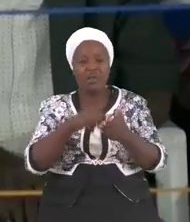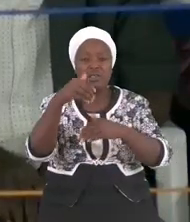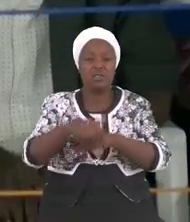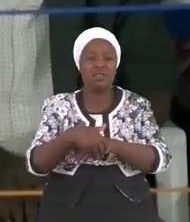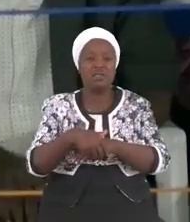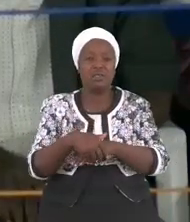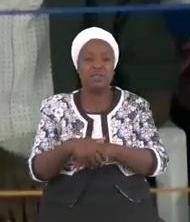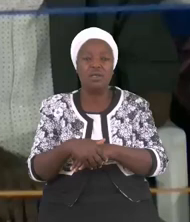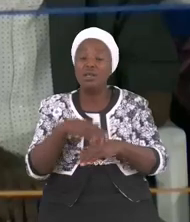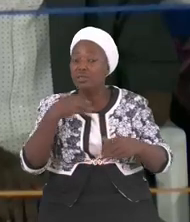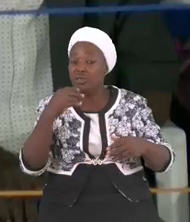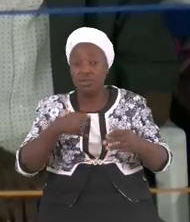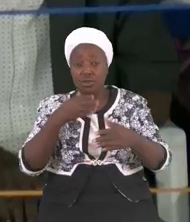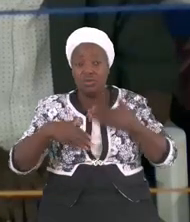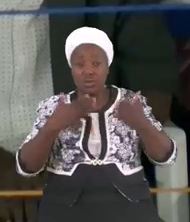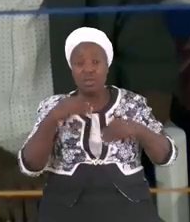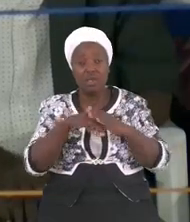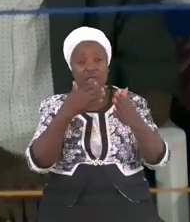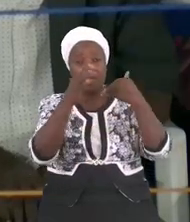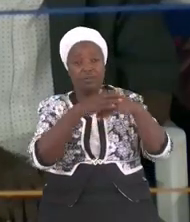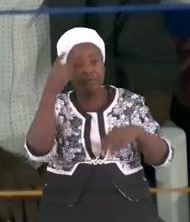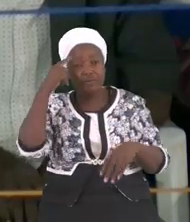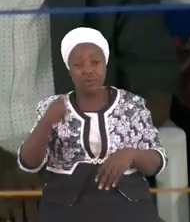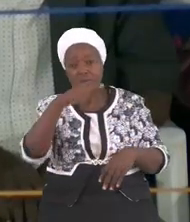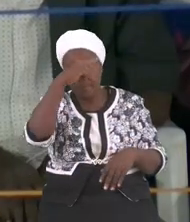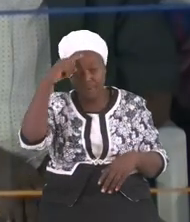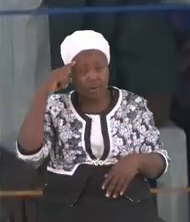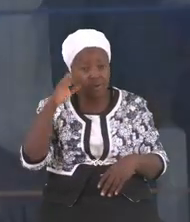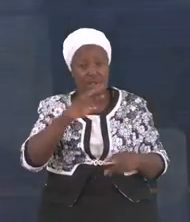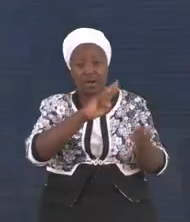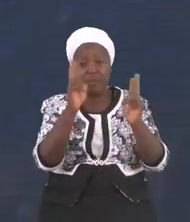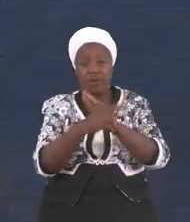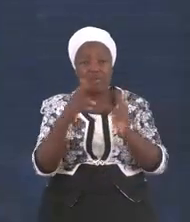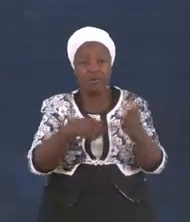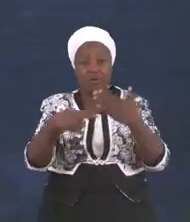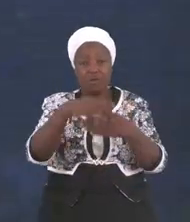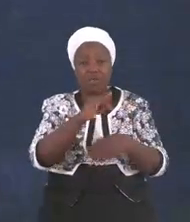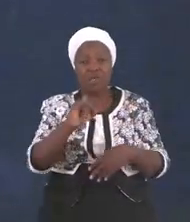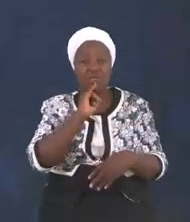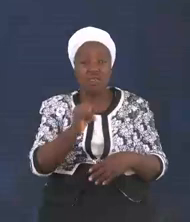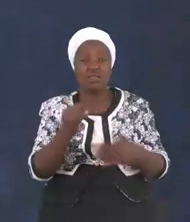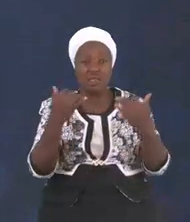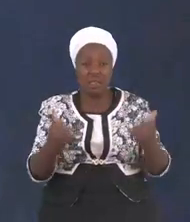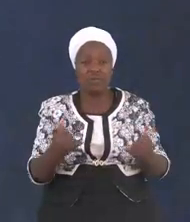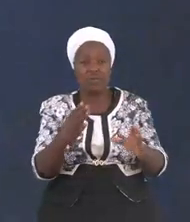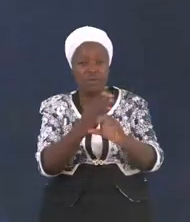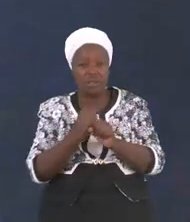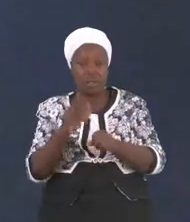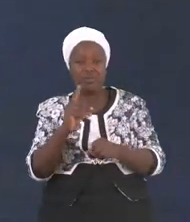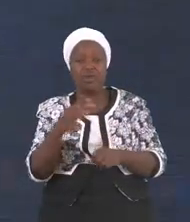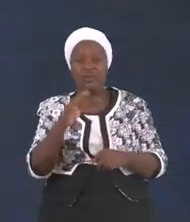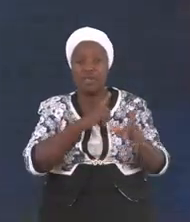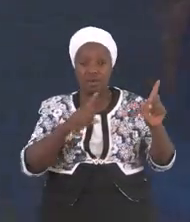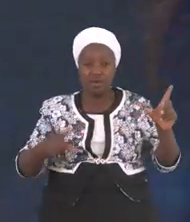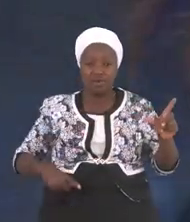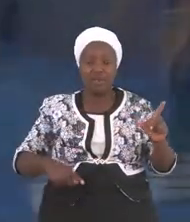Joy in heaven for you, because the repentant returnee is now received of the Lord. In